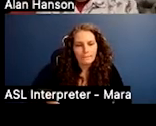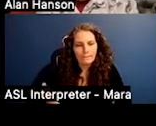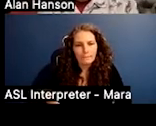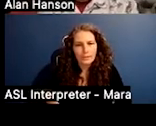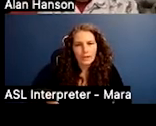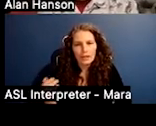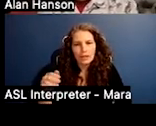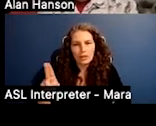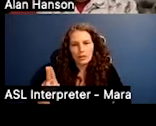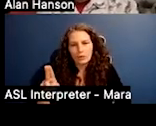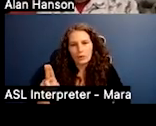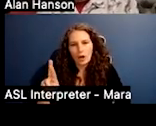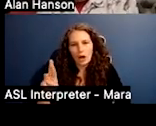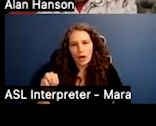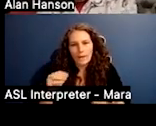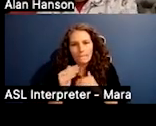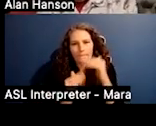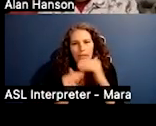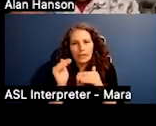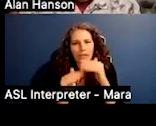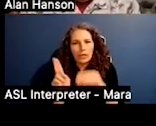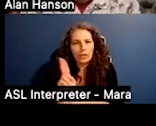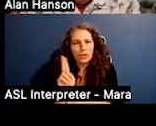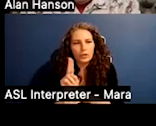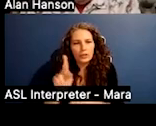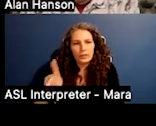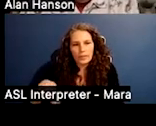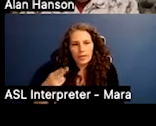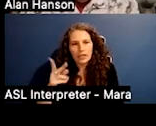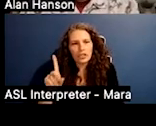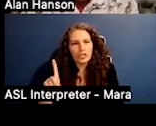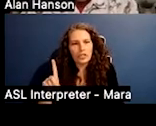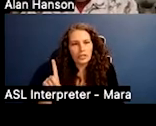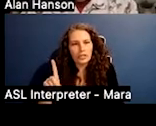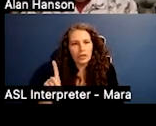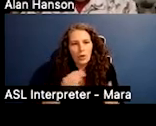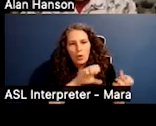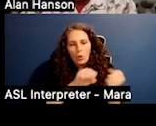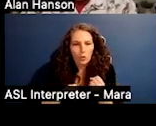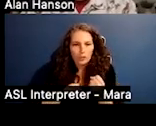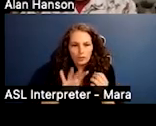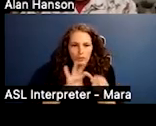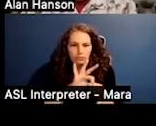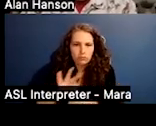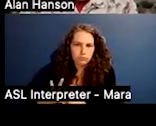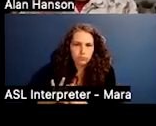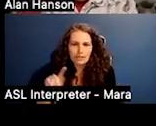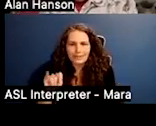URM buildings, they used the PhD hold downs to tie the floor joists to the wall. Next slide, please.